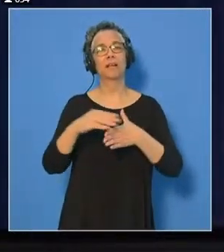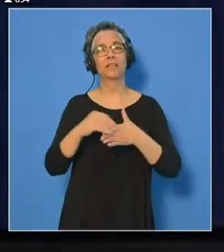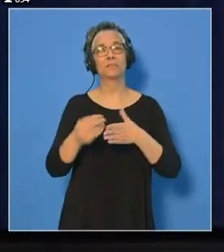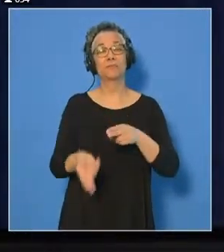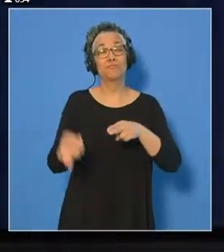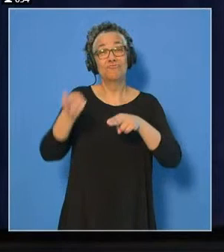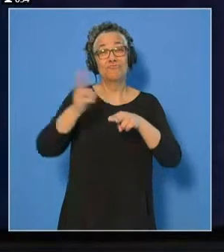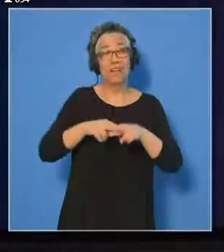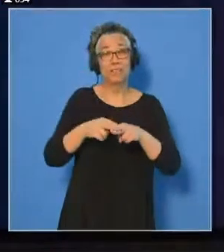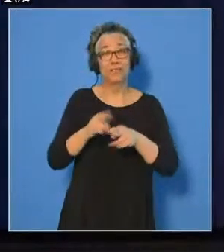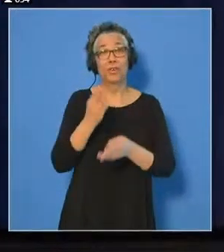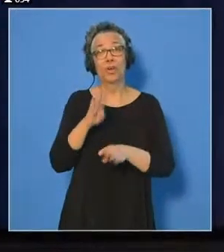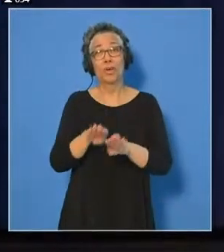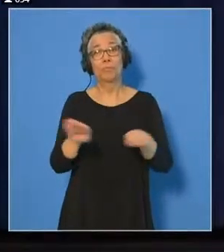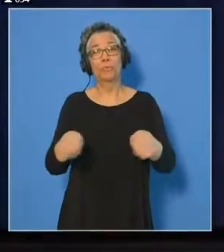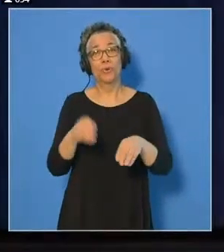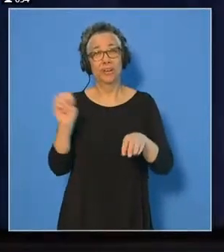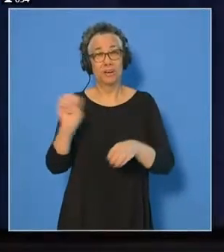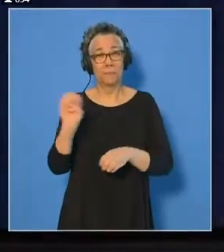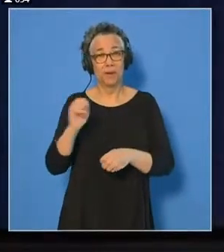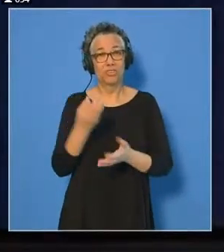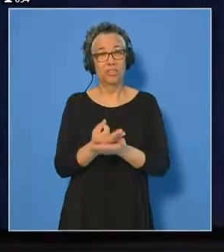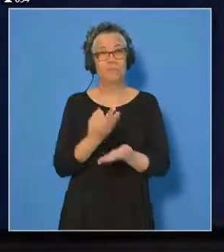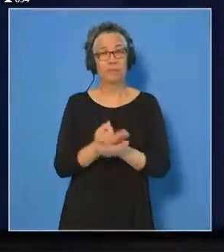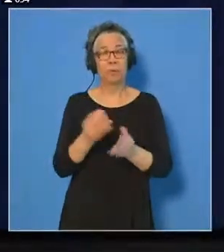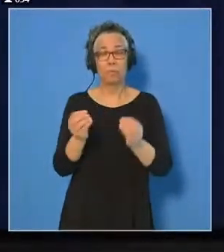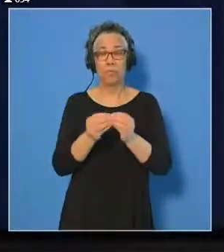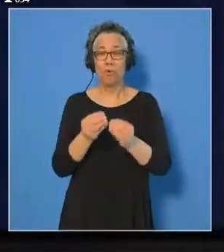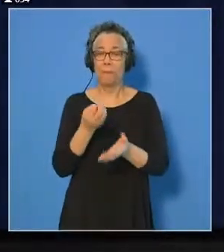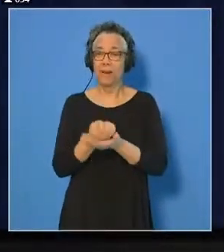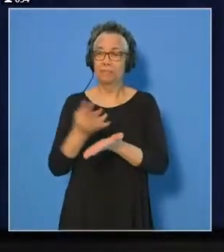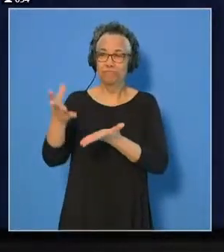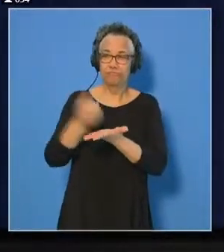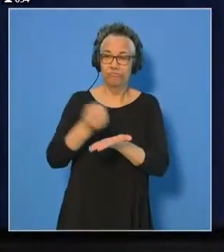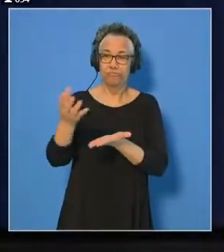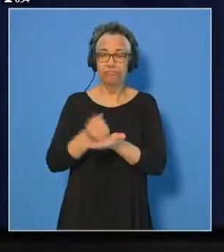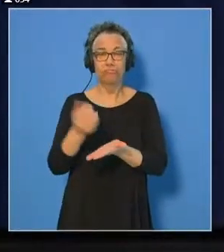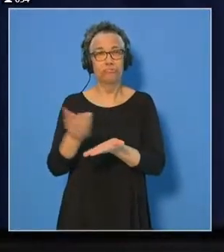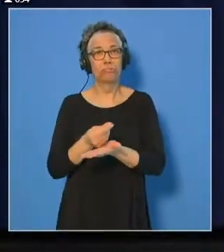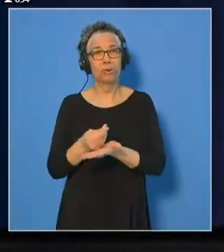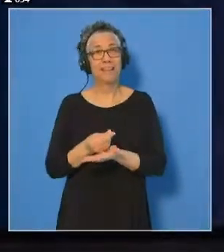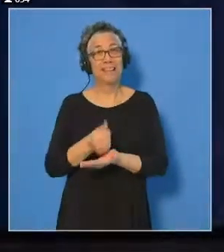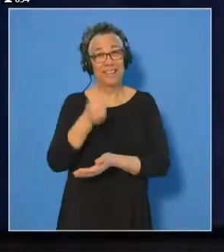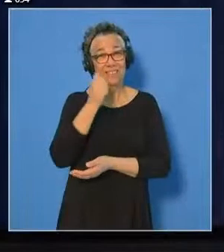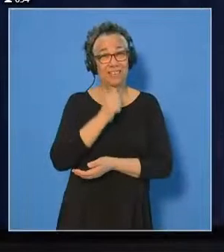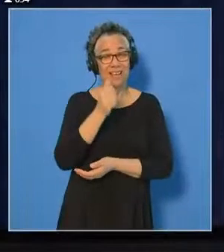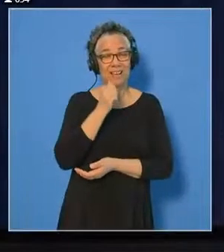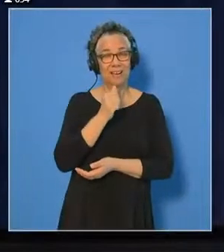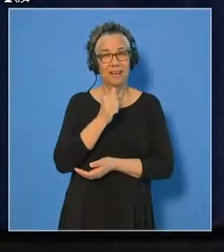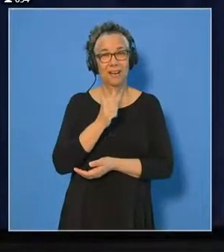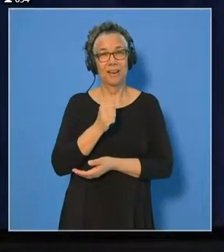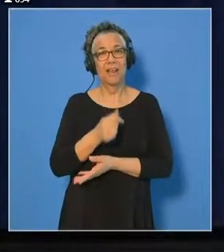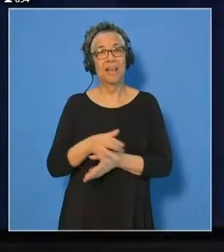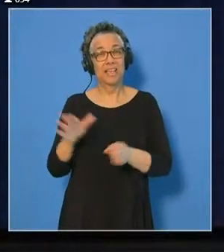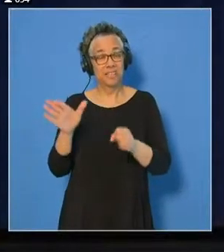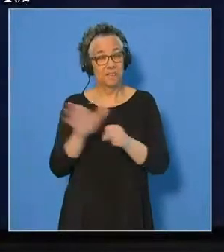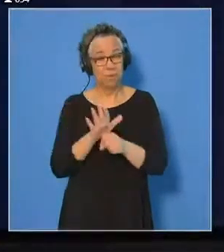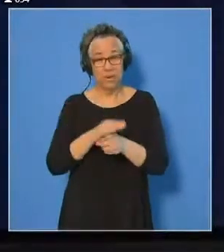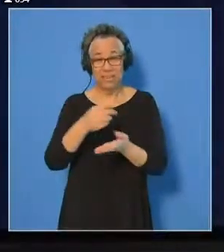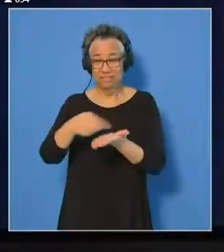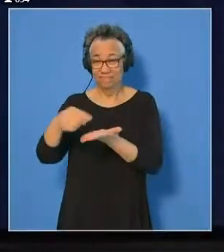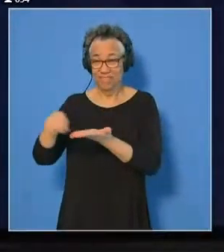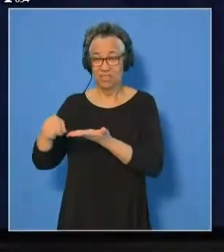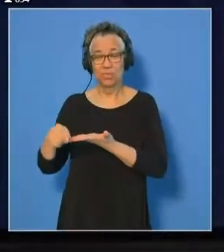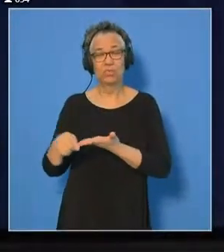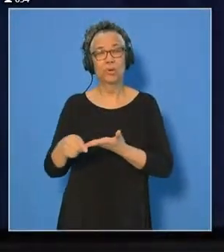with more monies coming in every day. This money has almost been fully allocated and earmarked to help Bermudians during